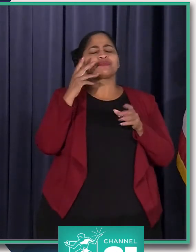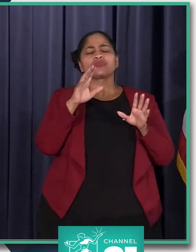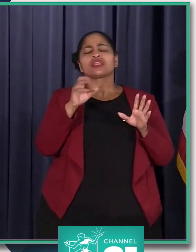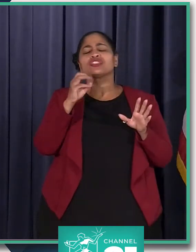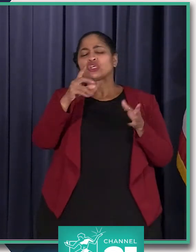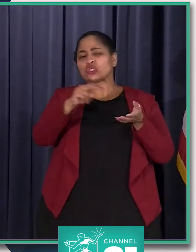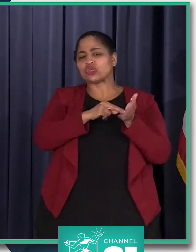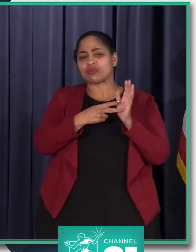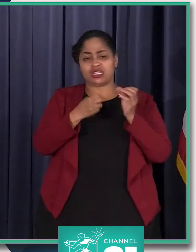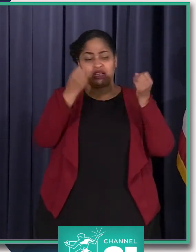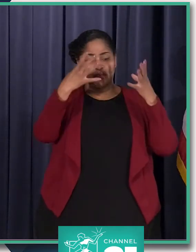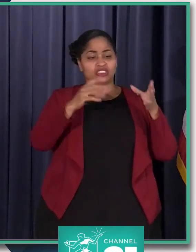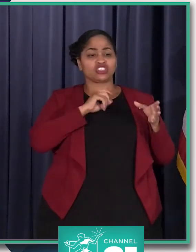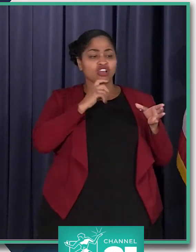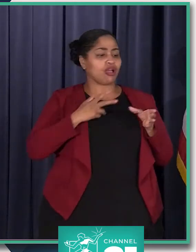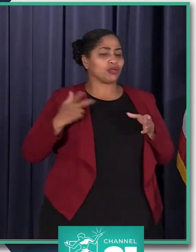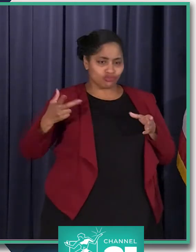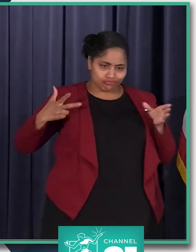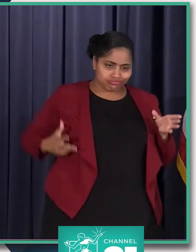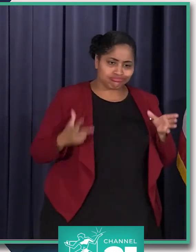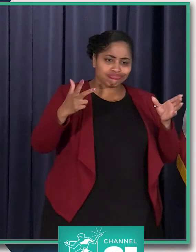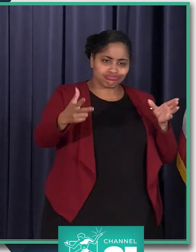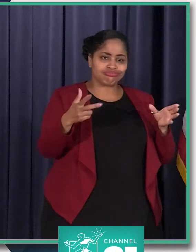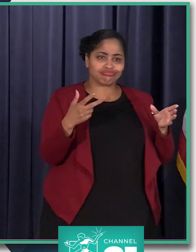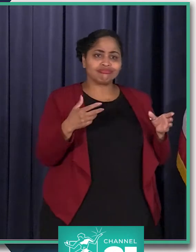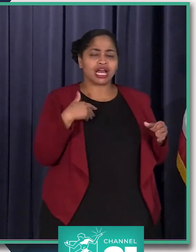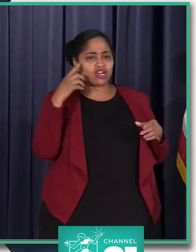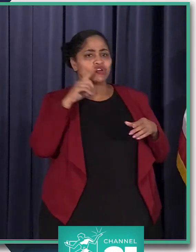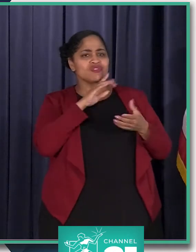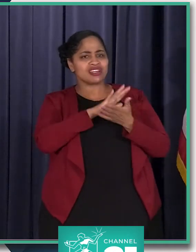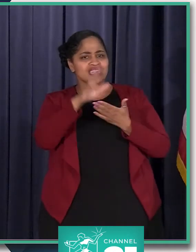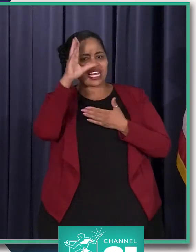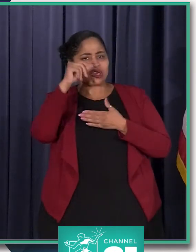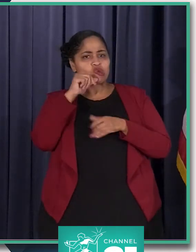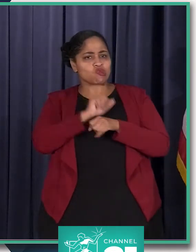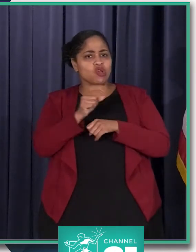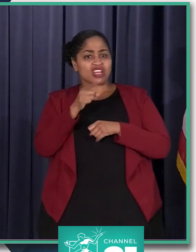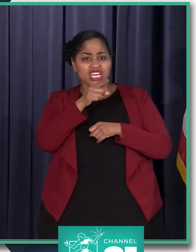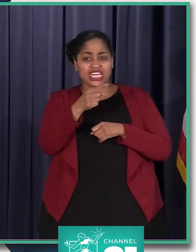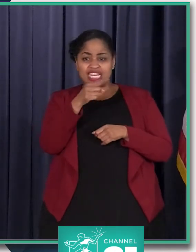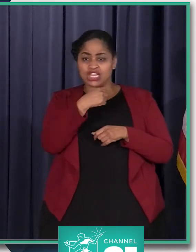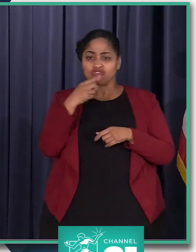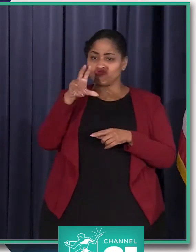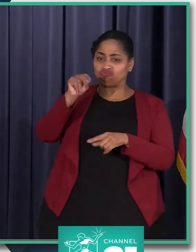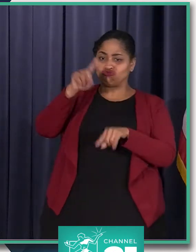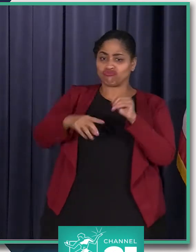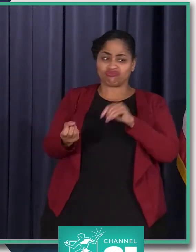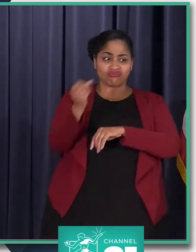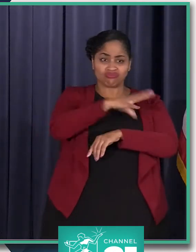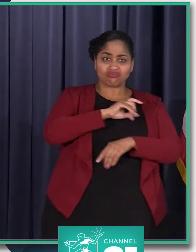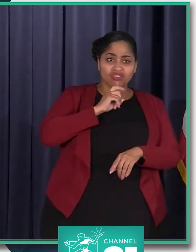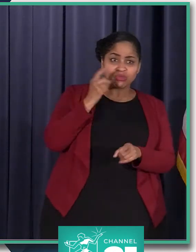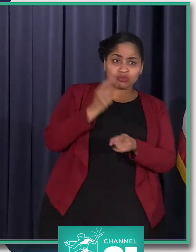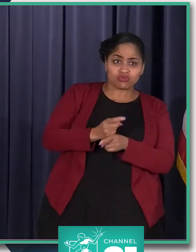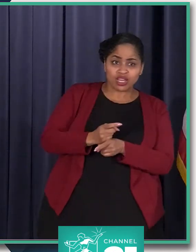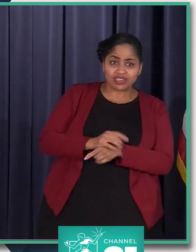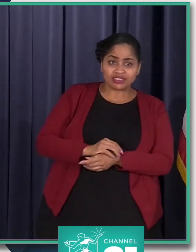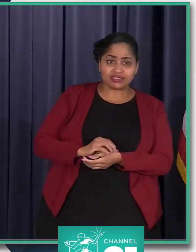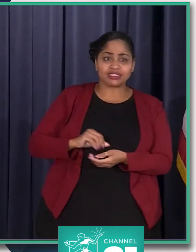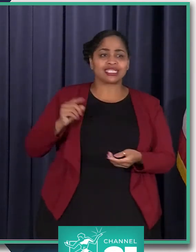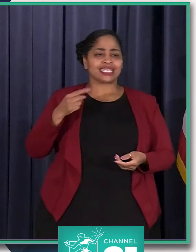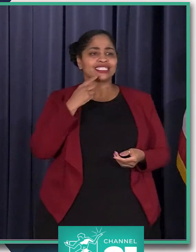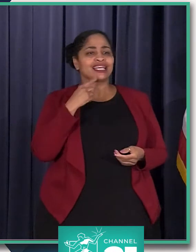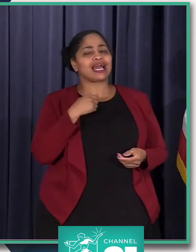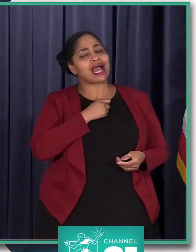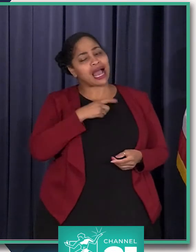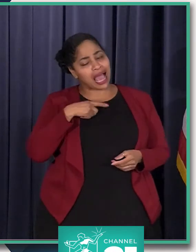bunch of dumpsters. You drove in. I know the really nice gentleman that works there, and he wouldn't let you put it in the dumpster. He said, I have to turn